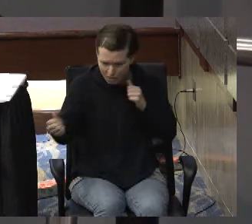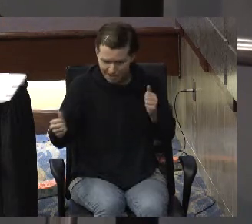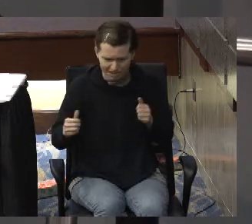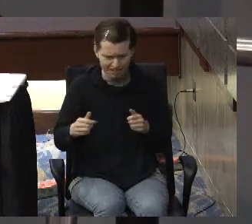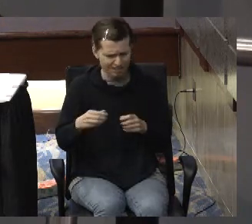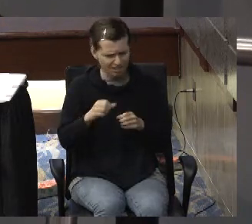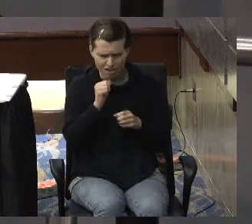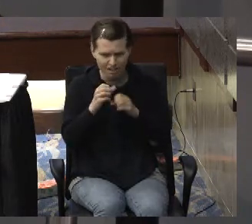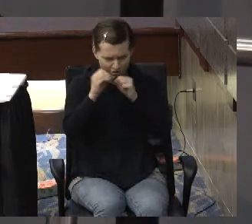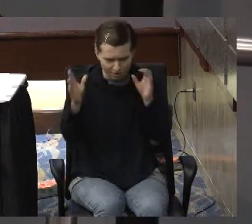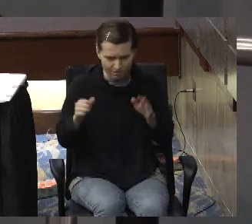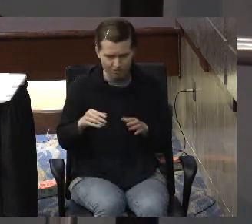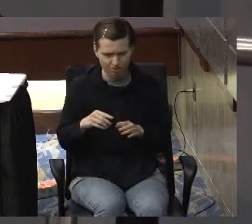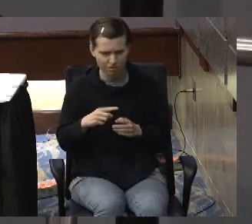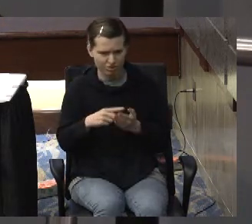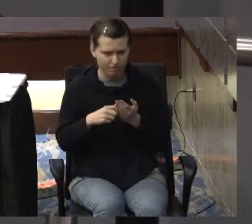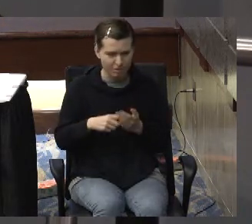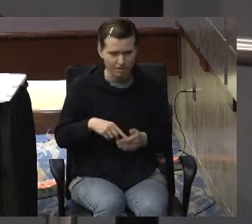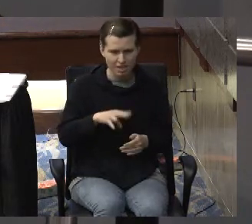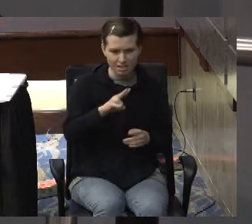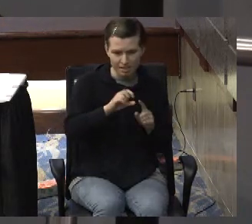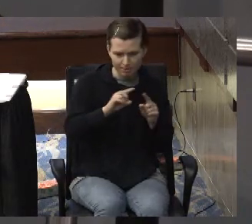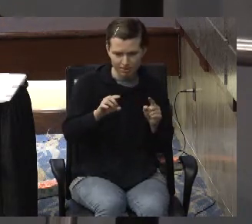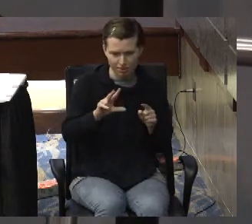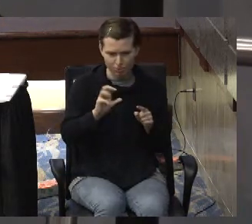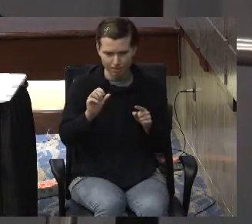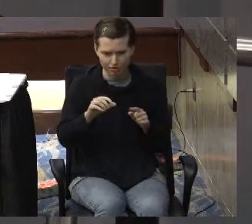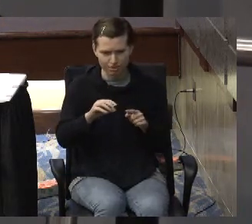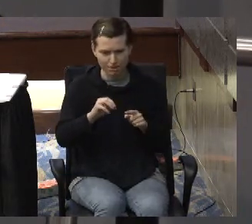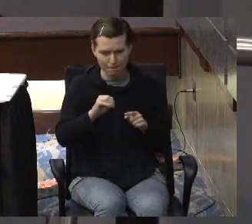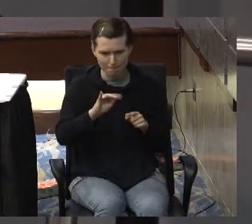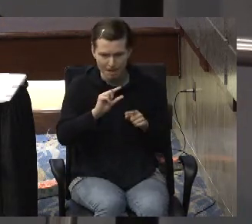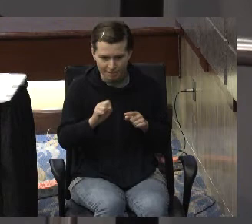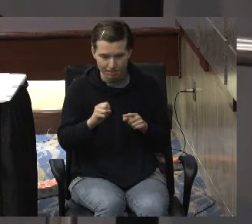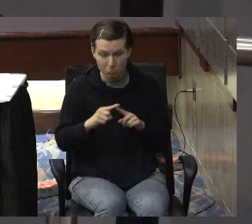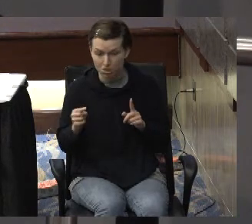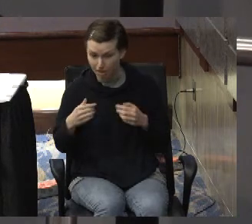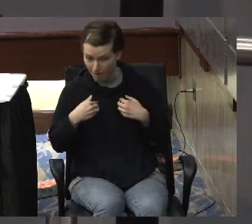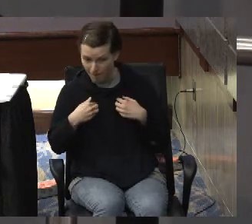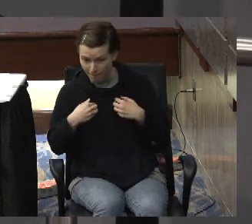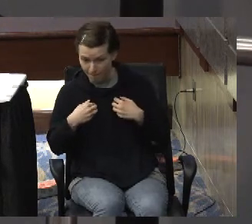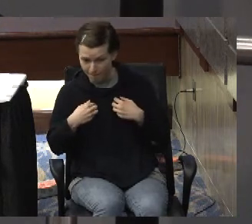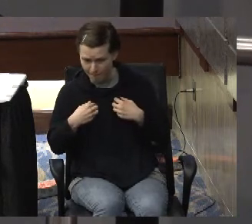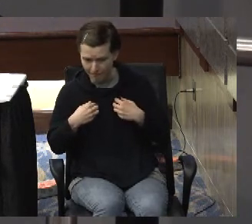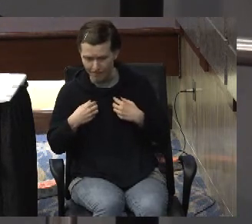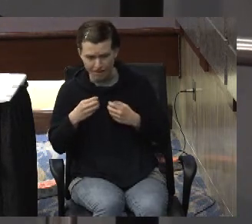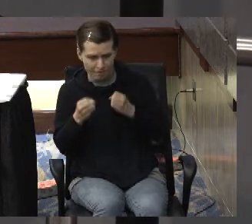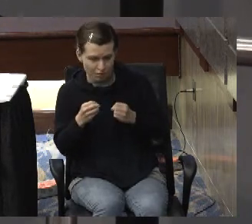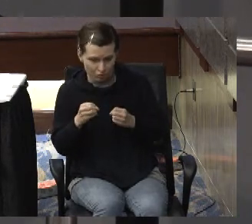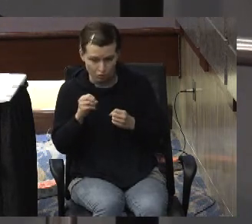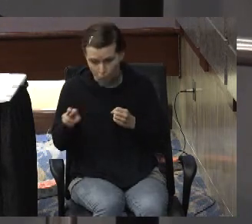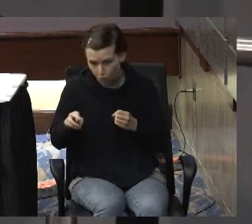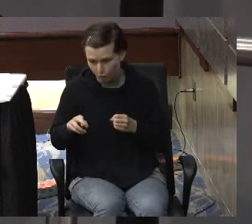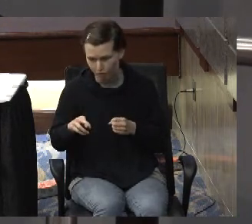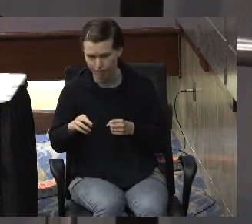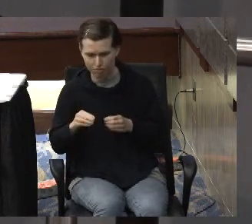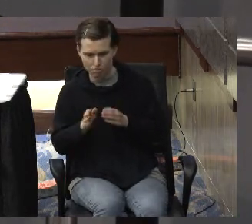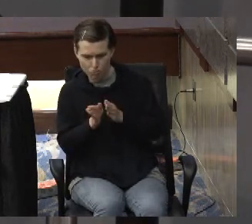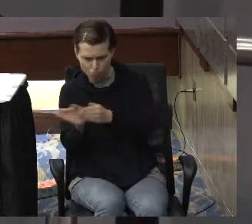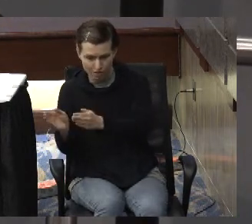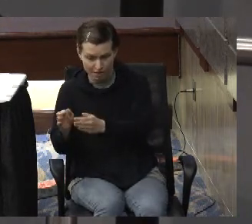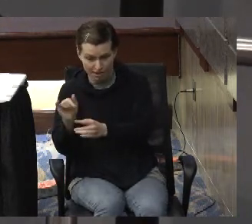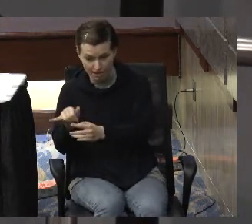300 miles, but if you had a vehicle, if you had a route that was 70, for example, then some of